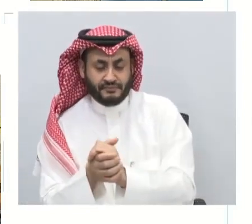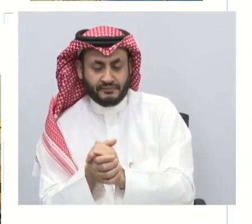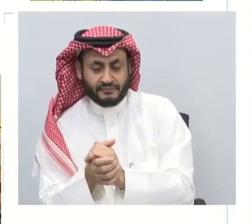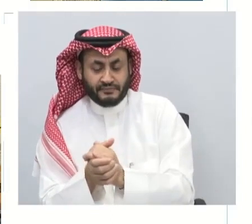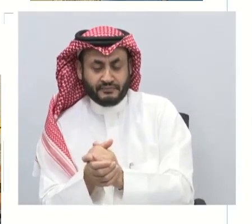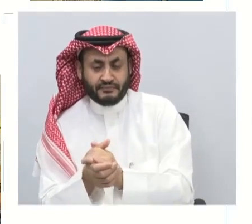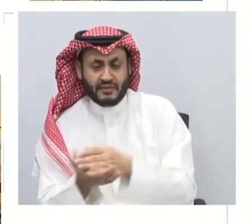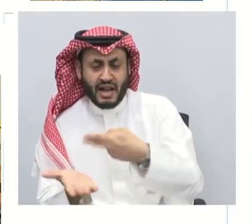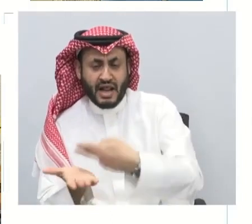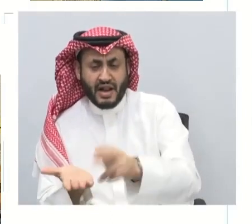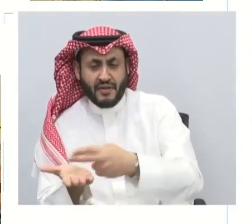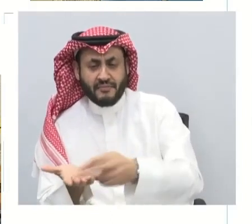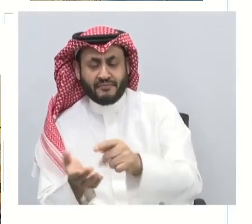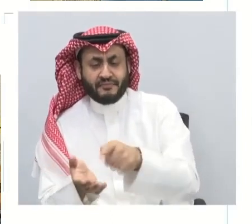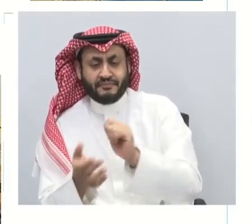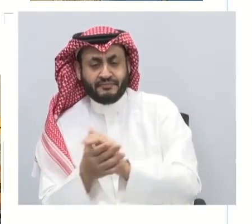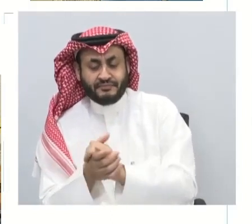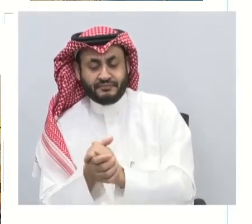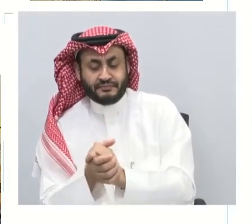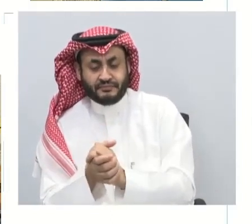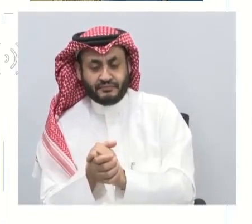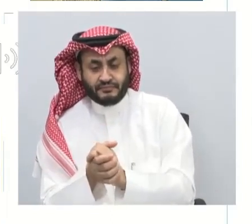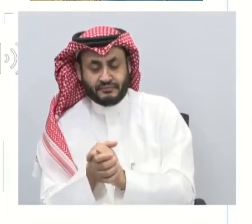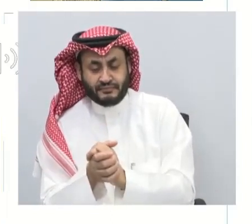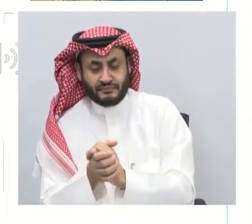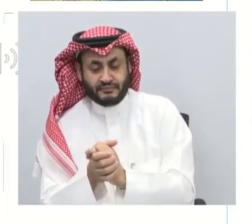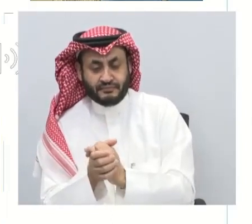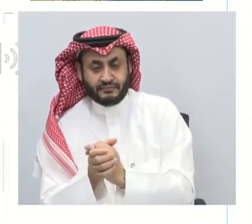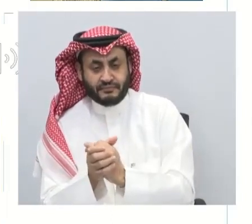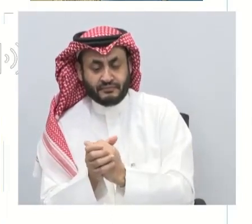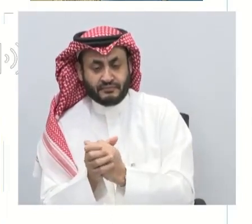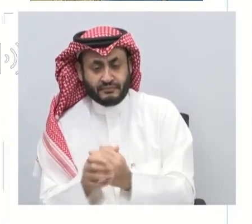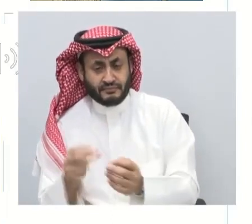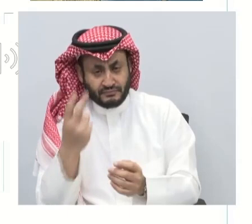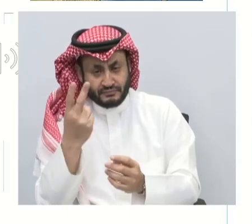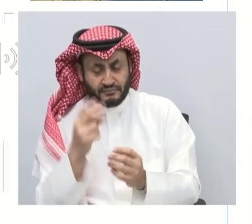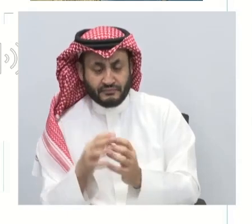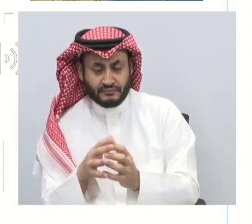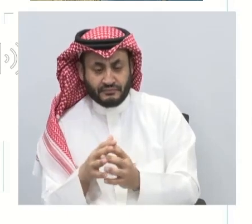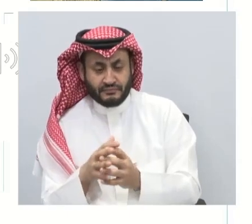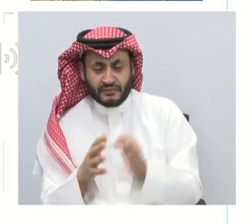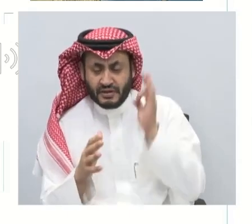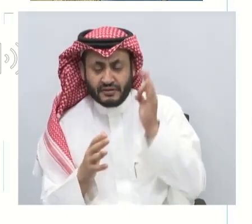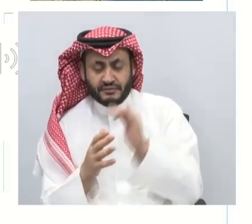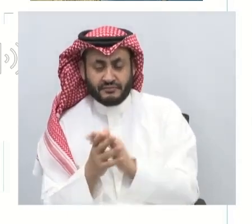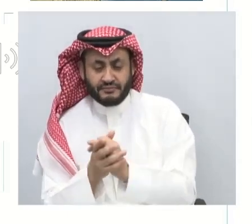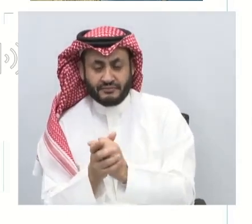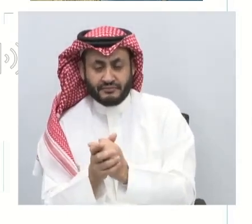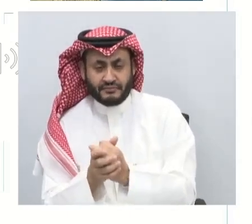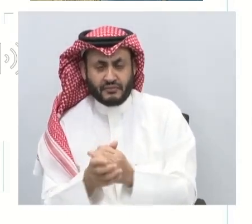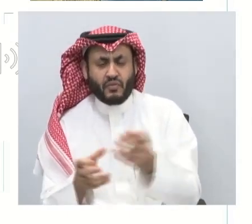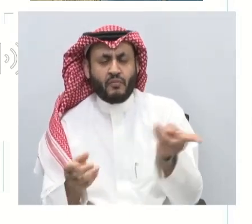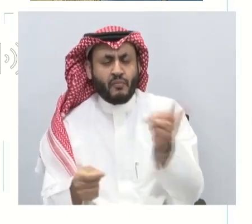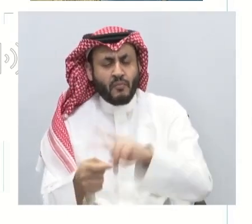or the clean up is started. Okay, the second part here, you're going to listen to more